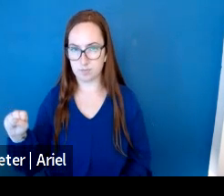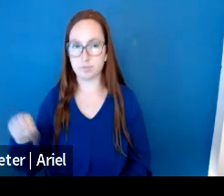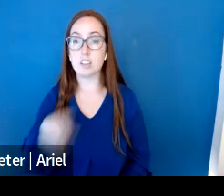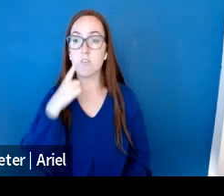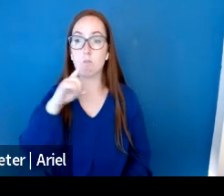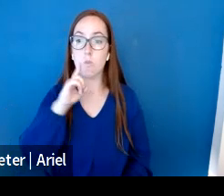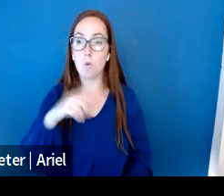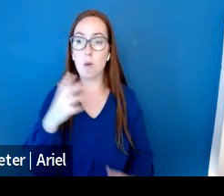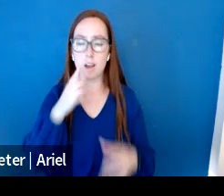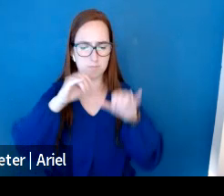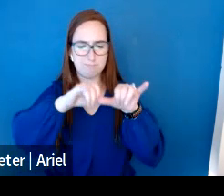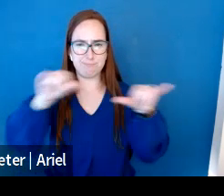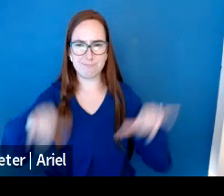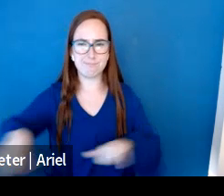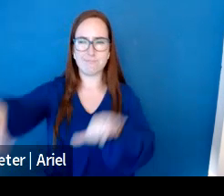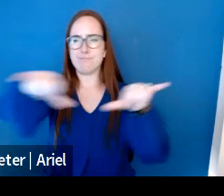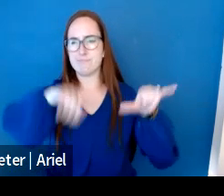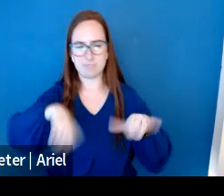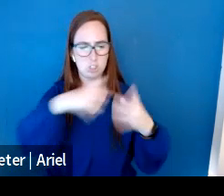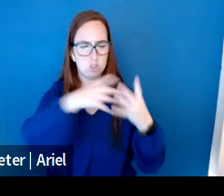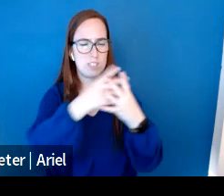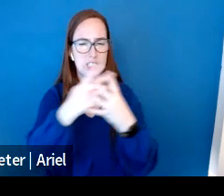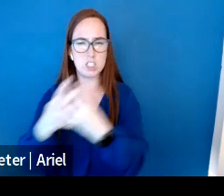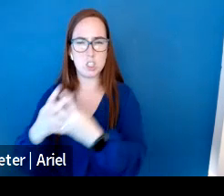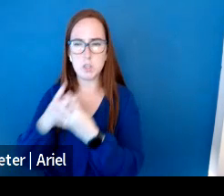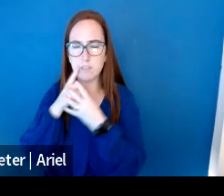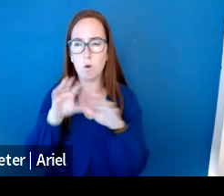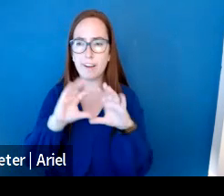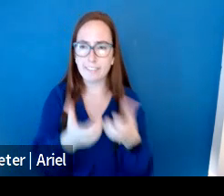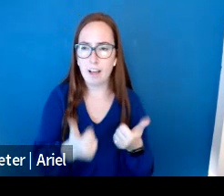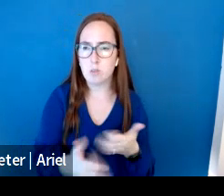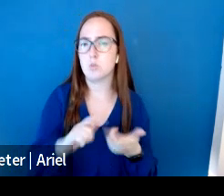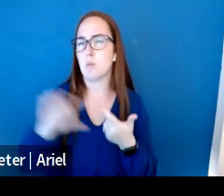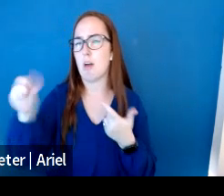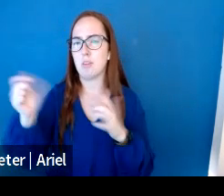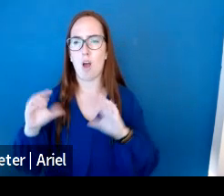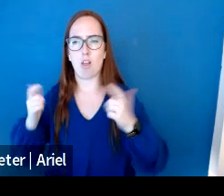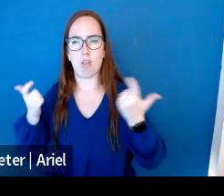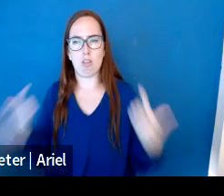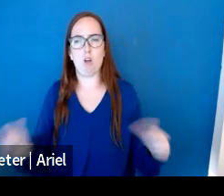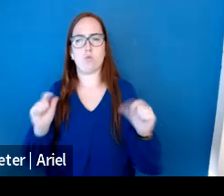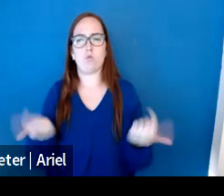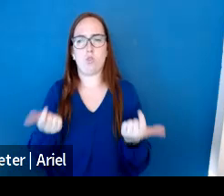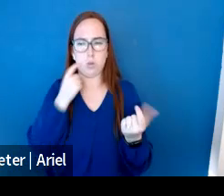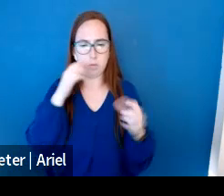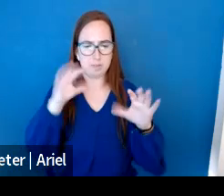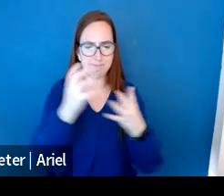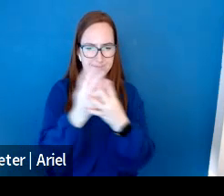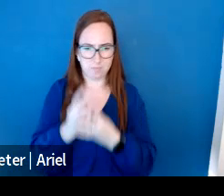screen classrooms and other large group settings for students at risk for developing behavioral and emotional